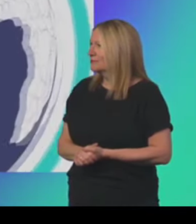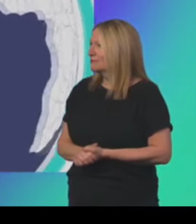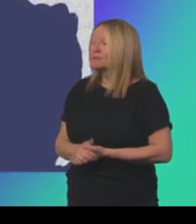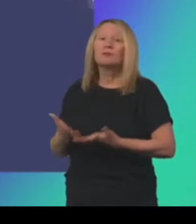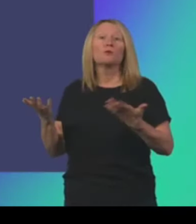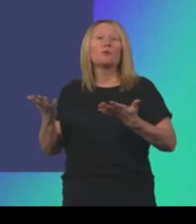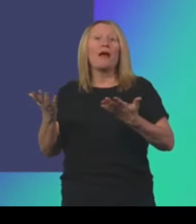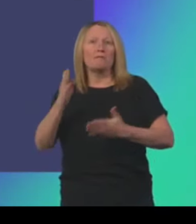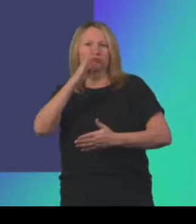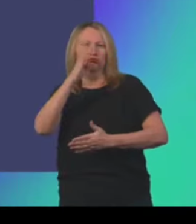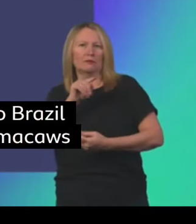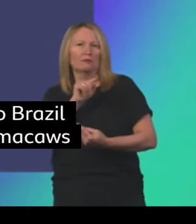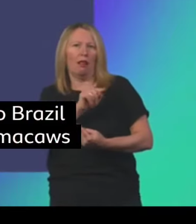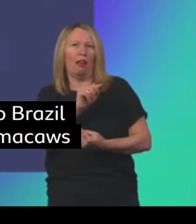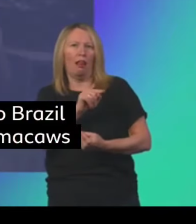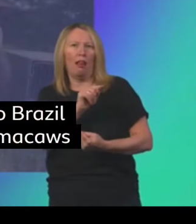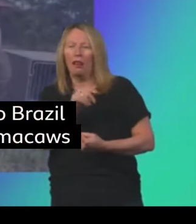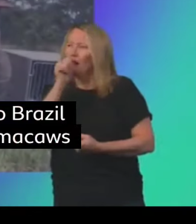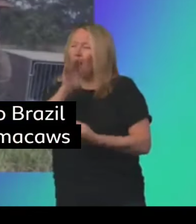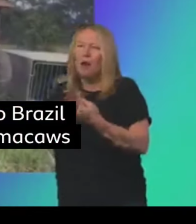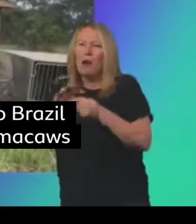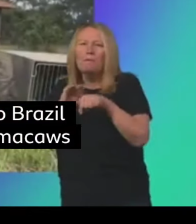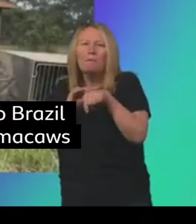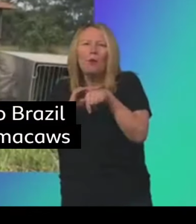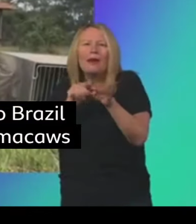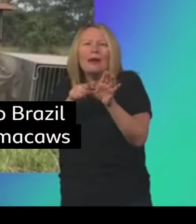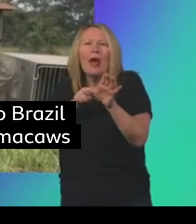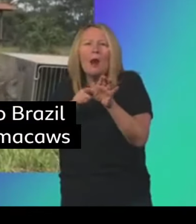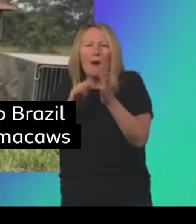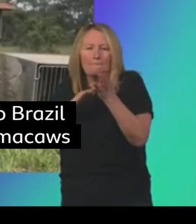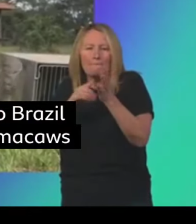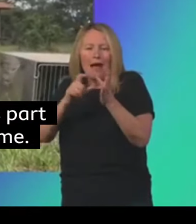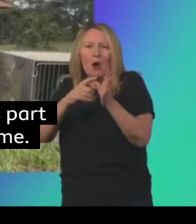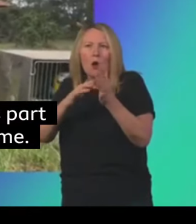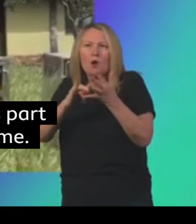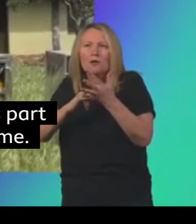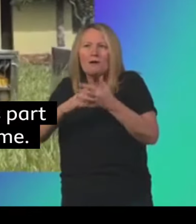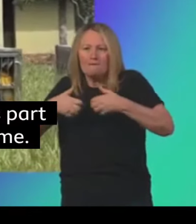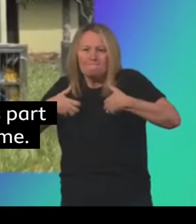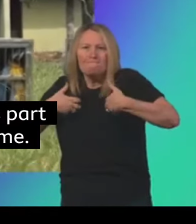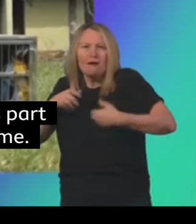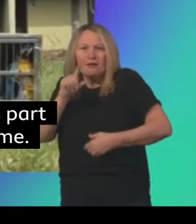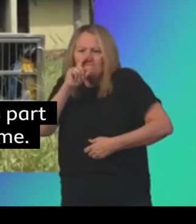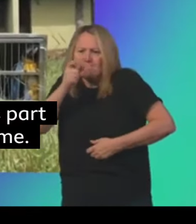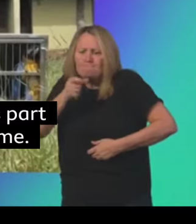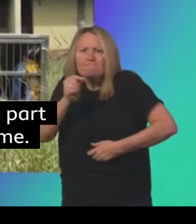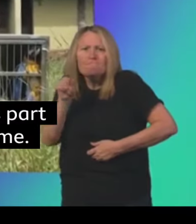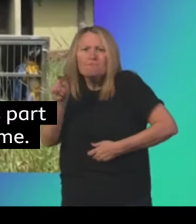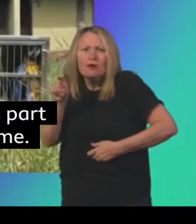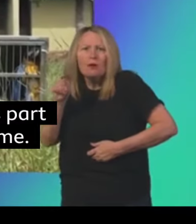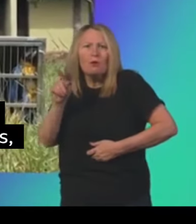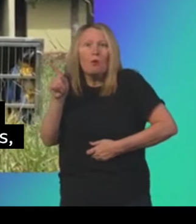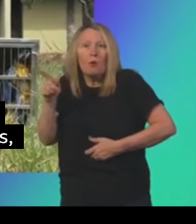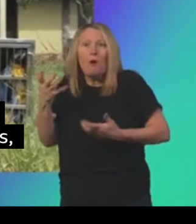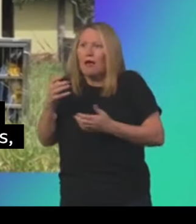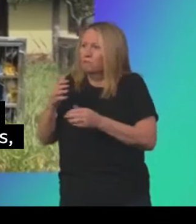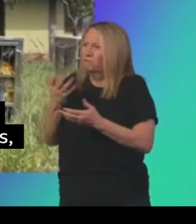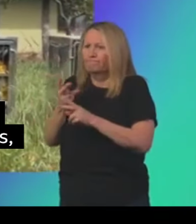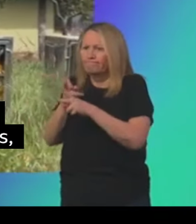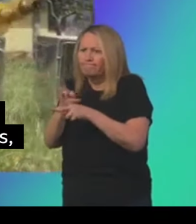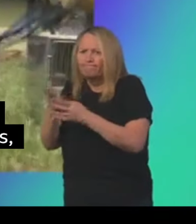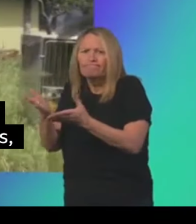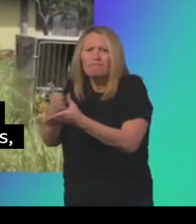Starting this week, we head to Brazil, where these blue and yellow macaws were released into the wild as part of a rehabilitation programme. The